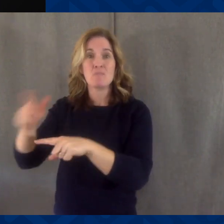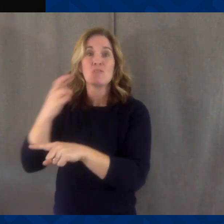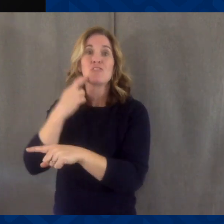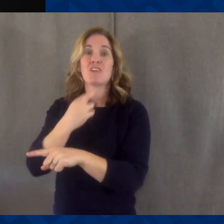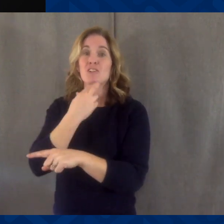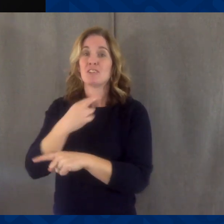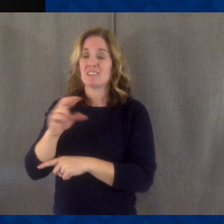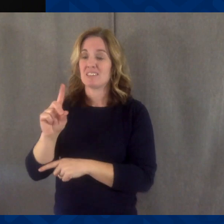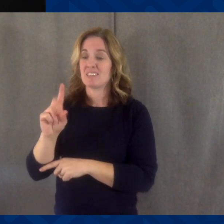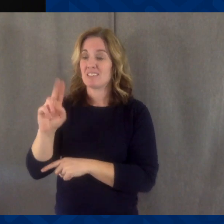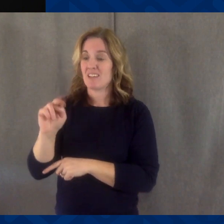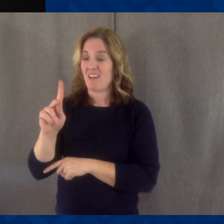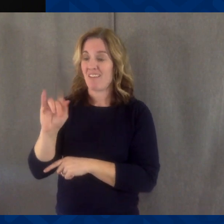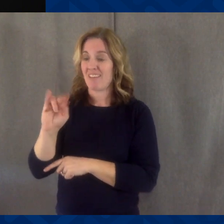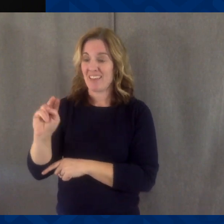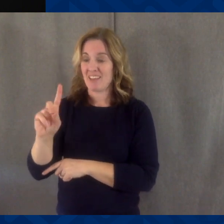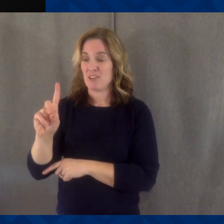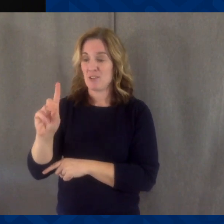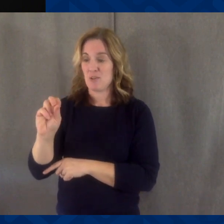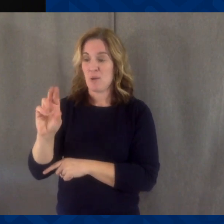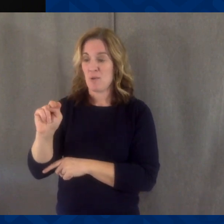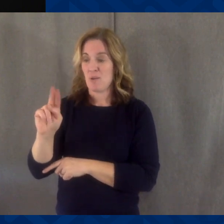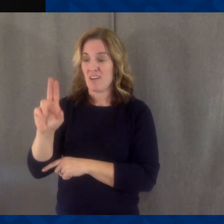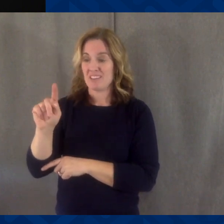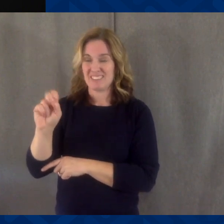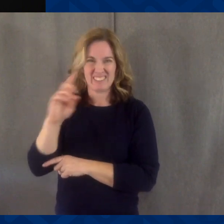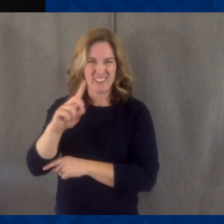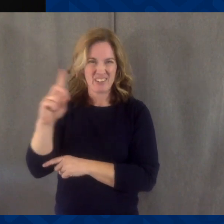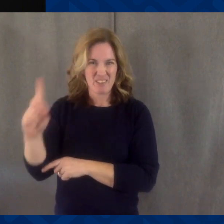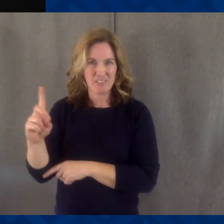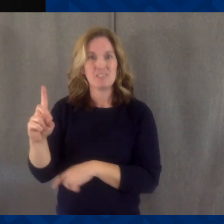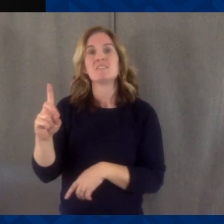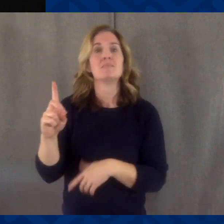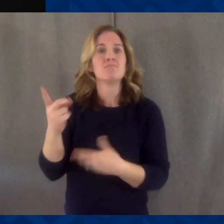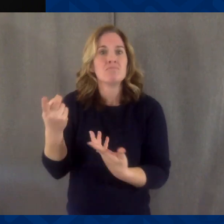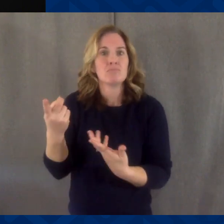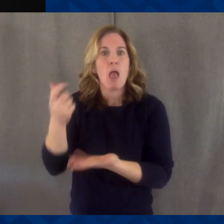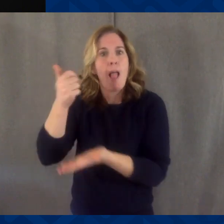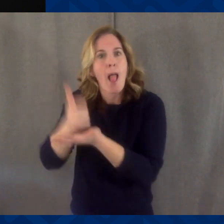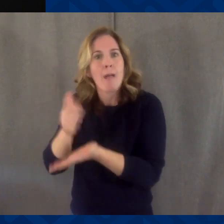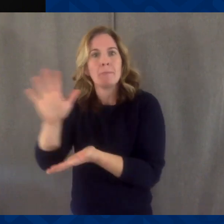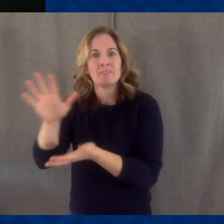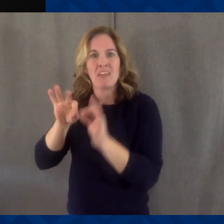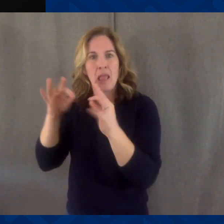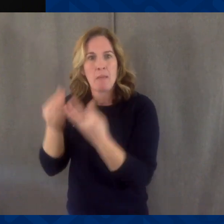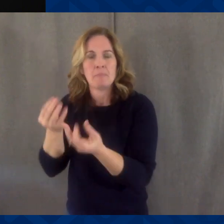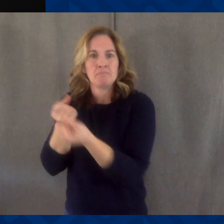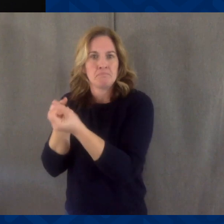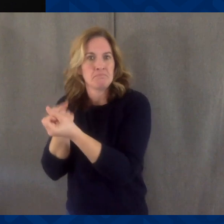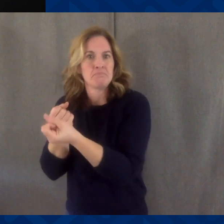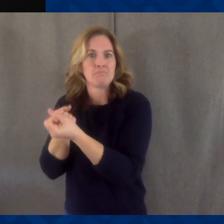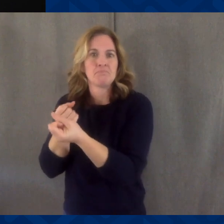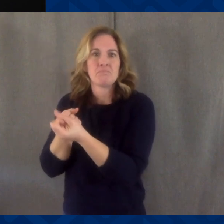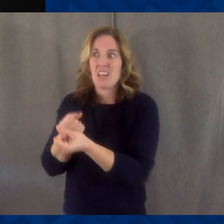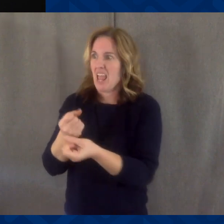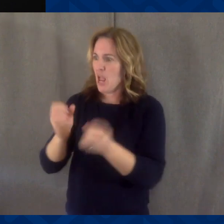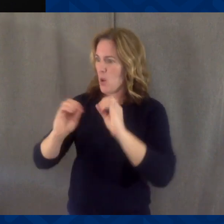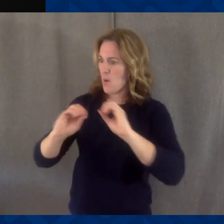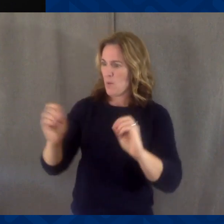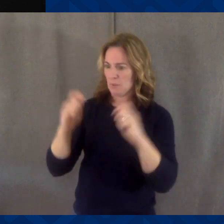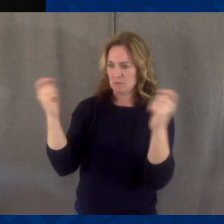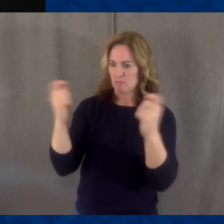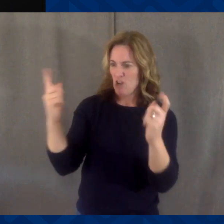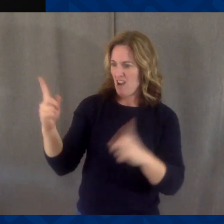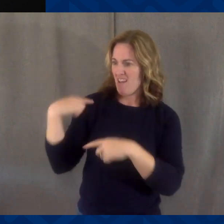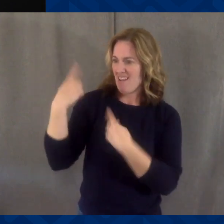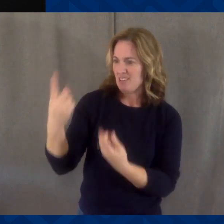family financially afloat. And this young man had never been celebrated before. And so after practice, I got with a few other guys